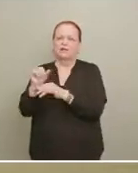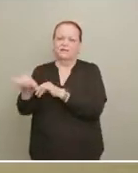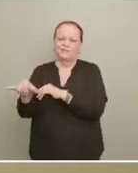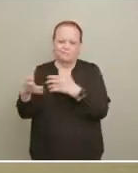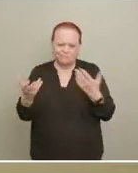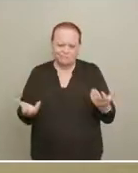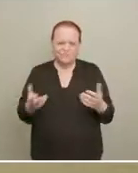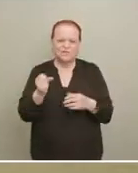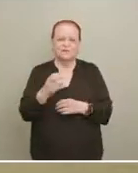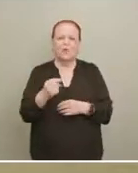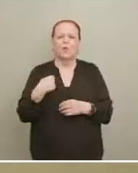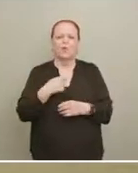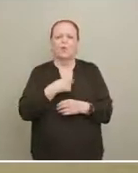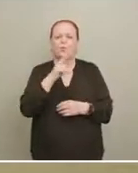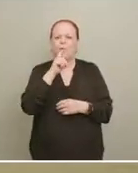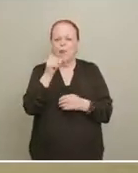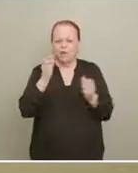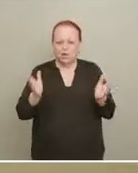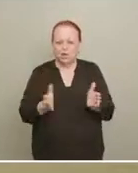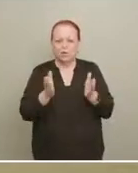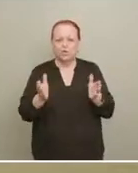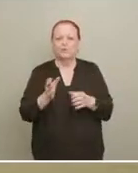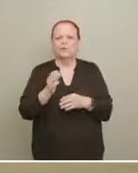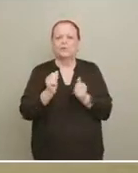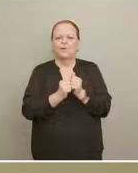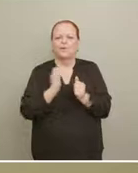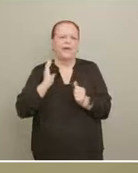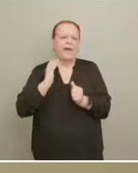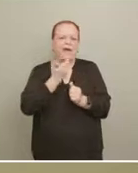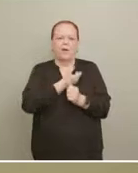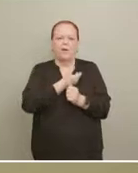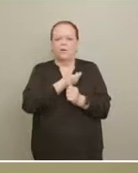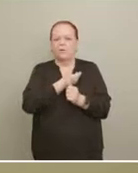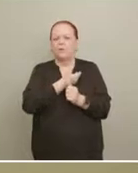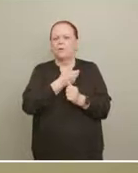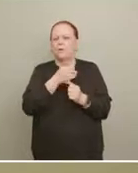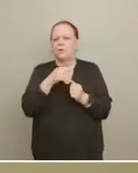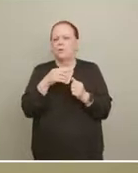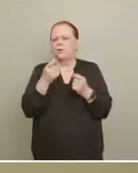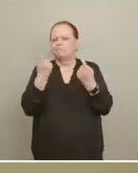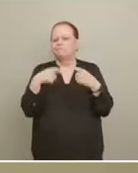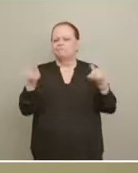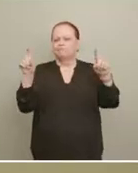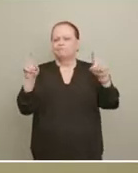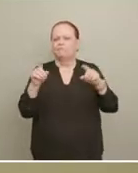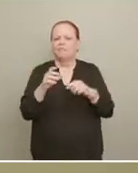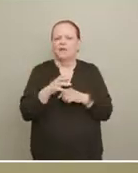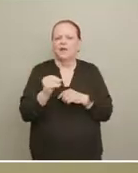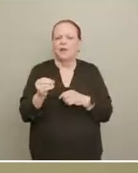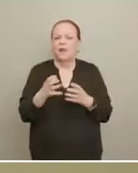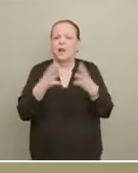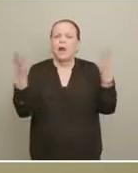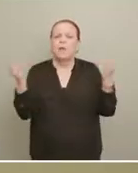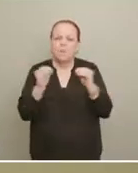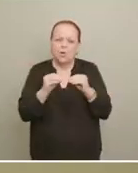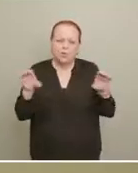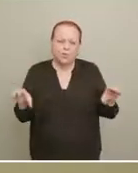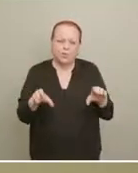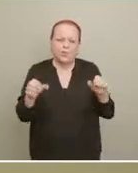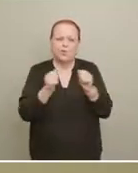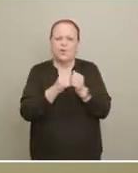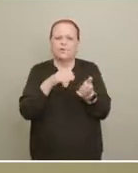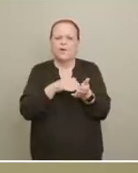so we're really encouraged by the results. A lot more to do between Dr. Kelly and myself on